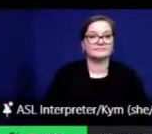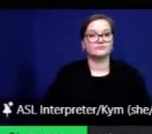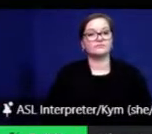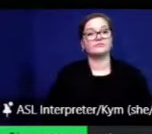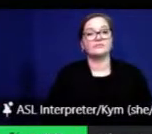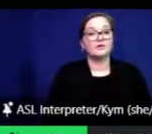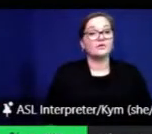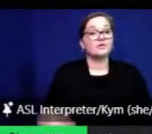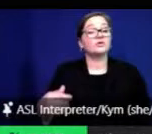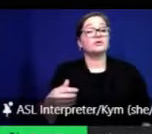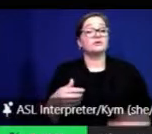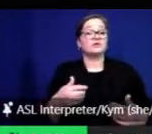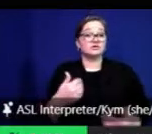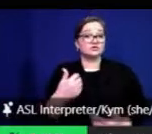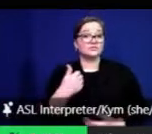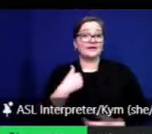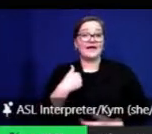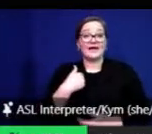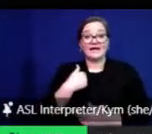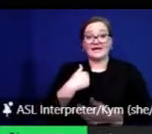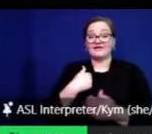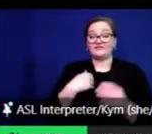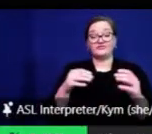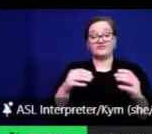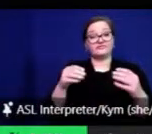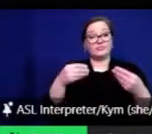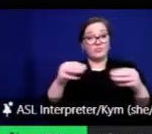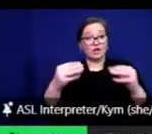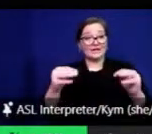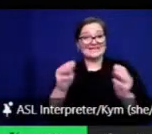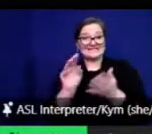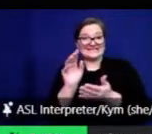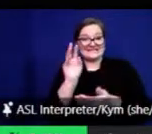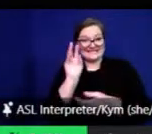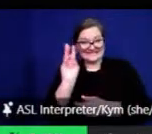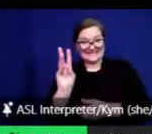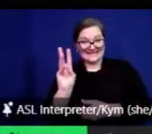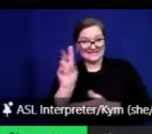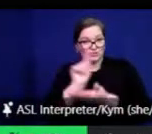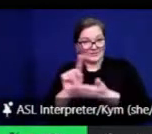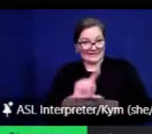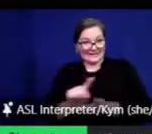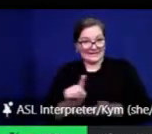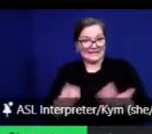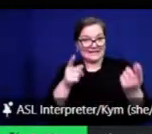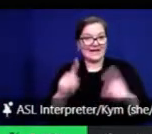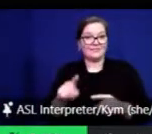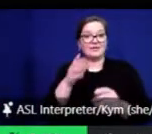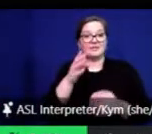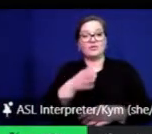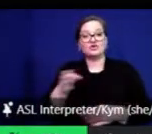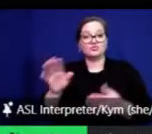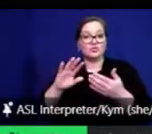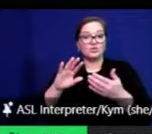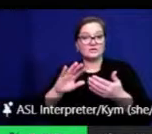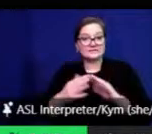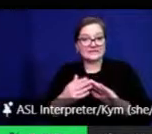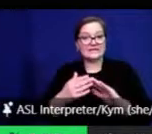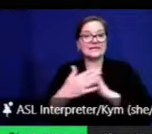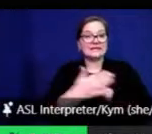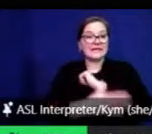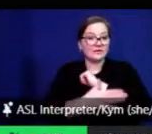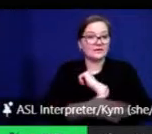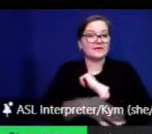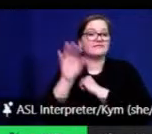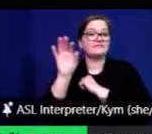So we have 6 weekly markets that operate in Baltimore City, County, and Frederick County. These are at Mercy